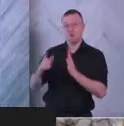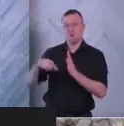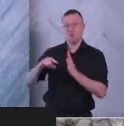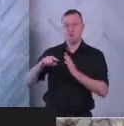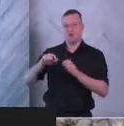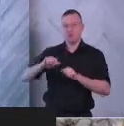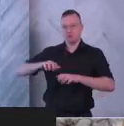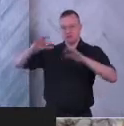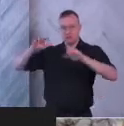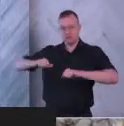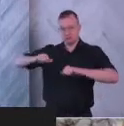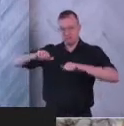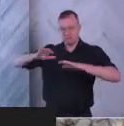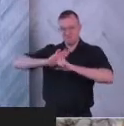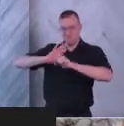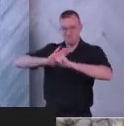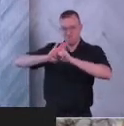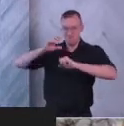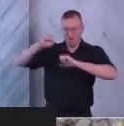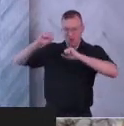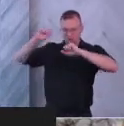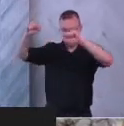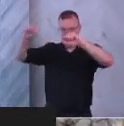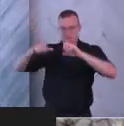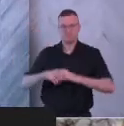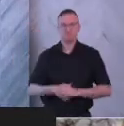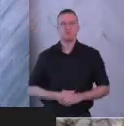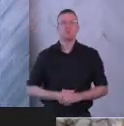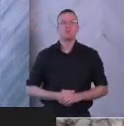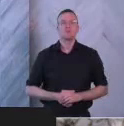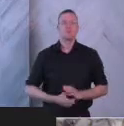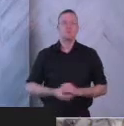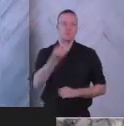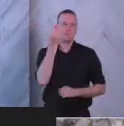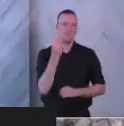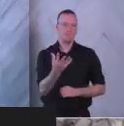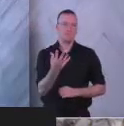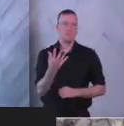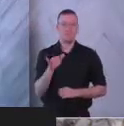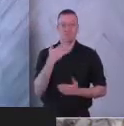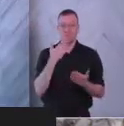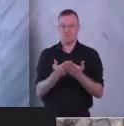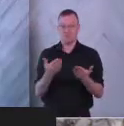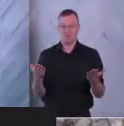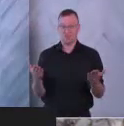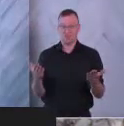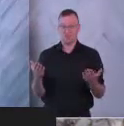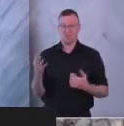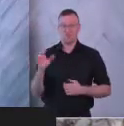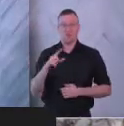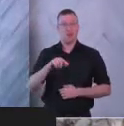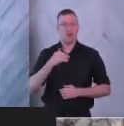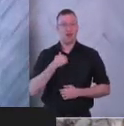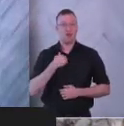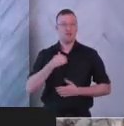rioted. To say that it is a good thing that we have